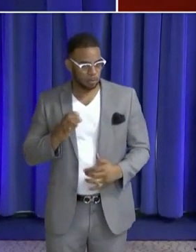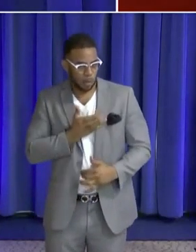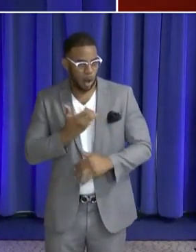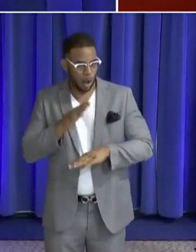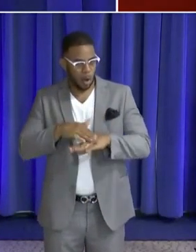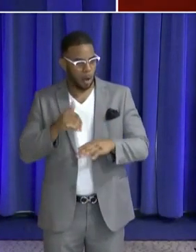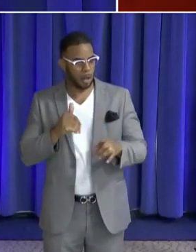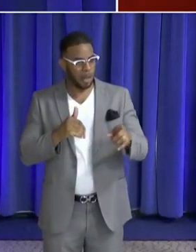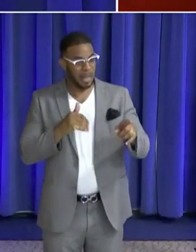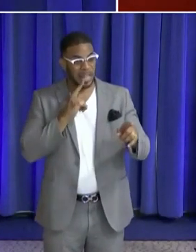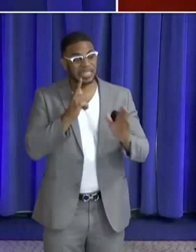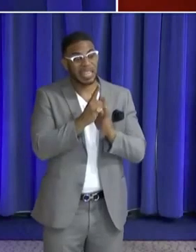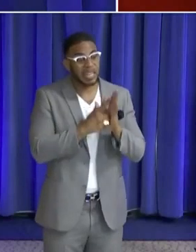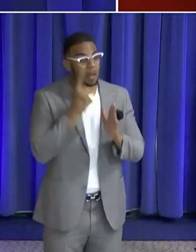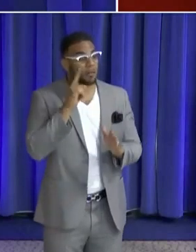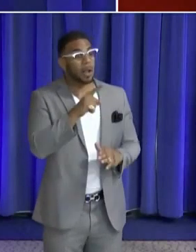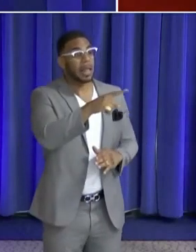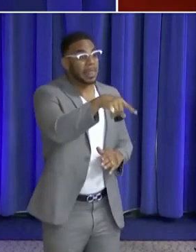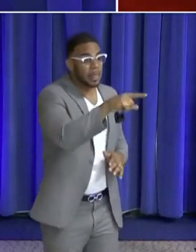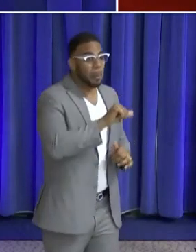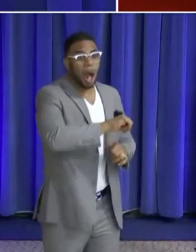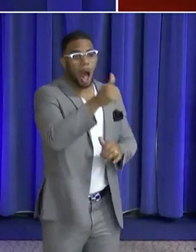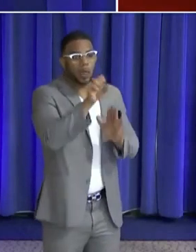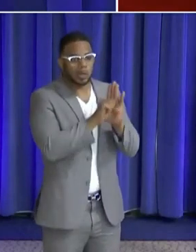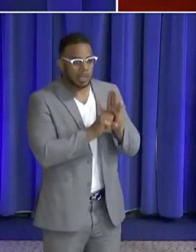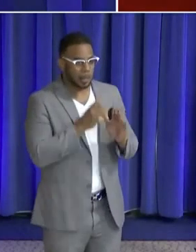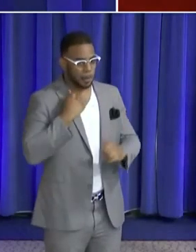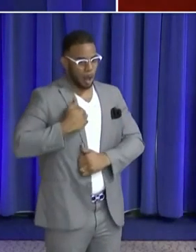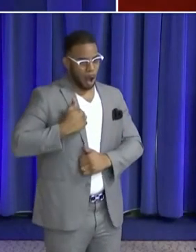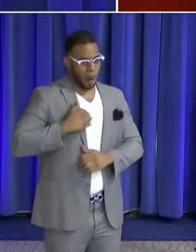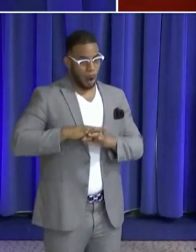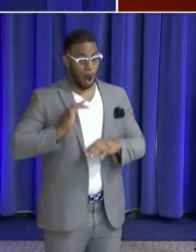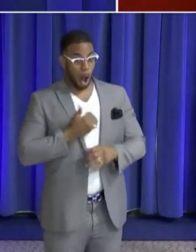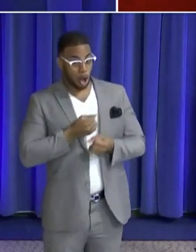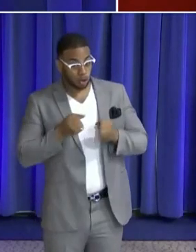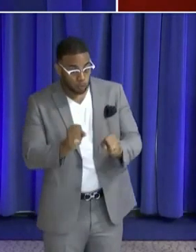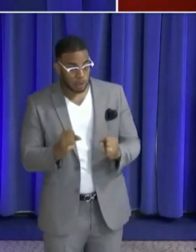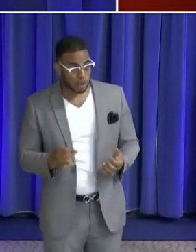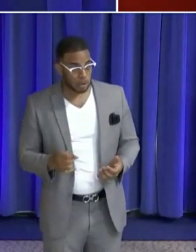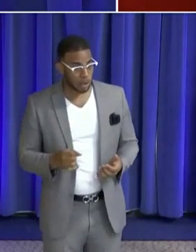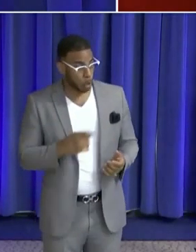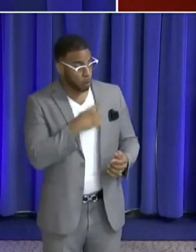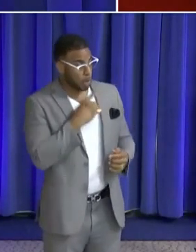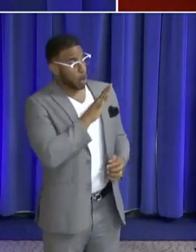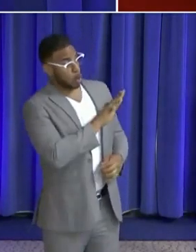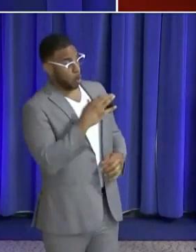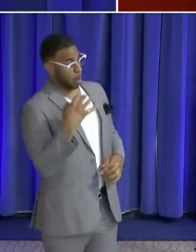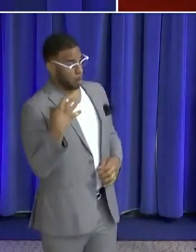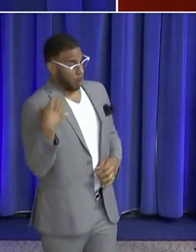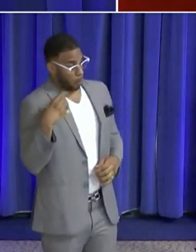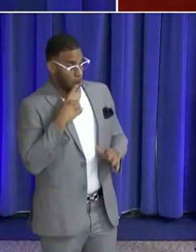or military to be on our streets armed without? I mean, you say your officers